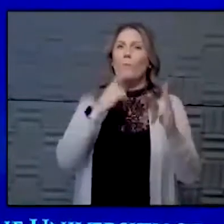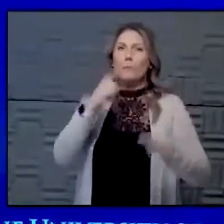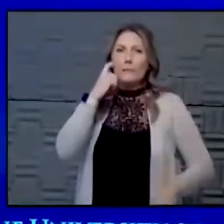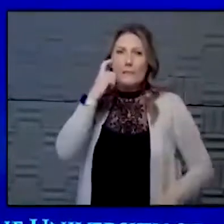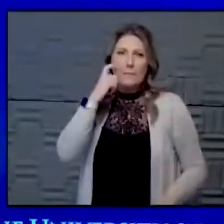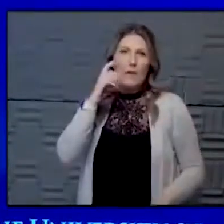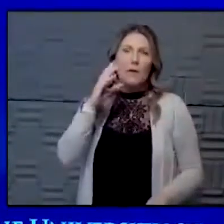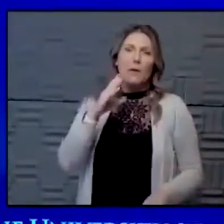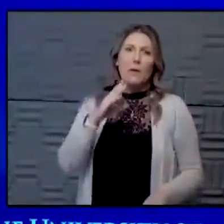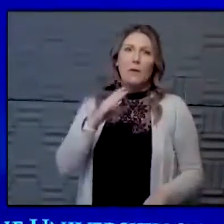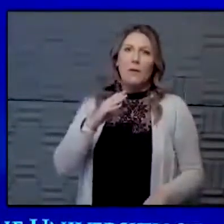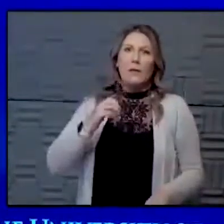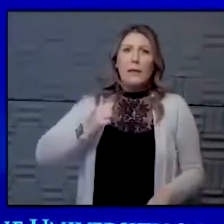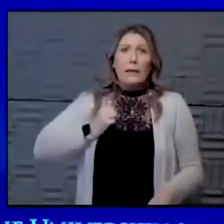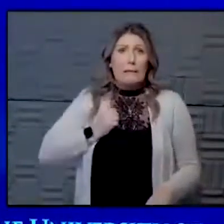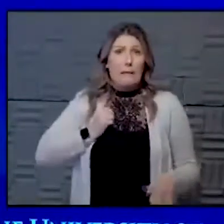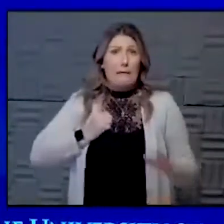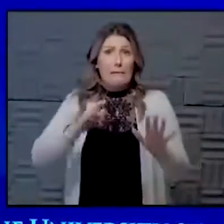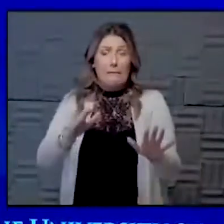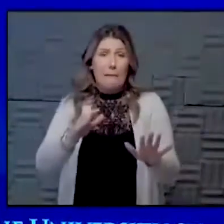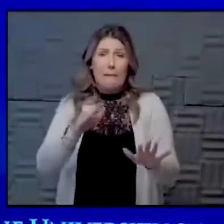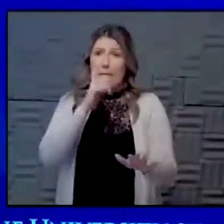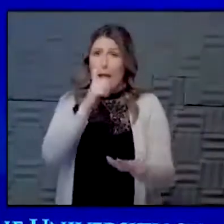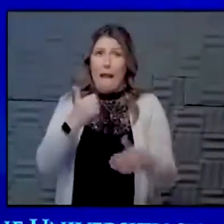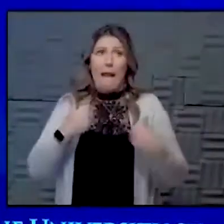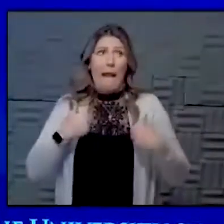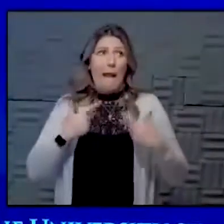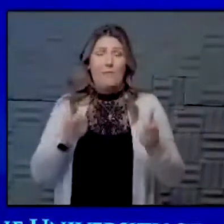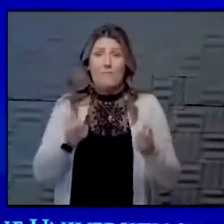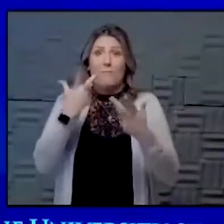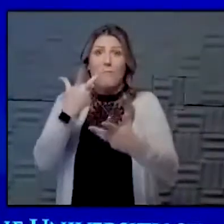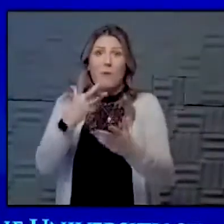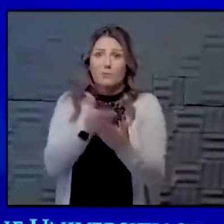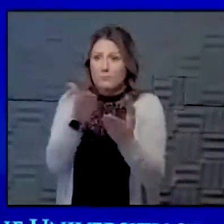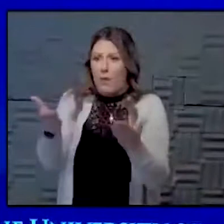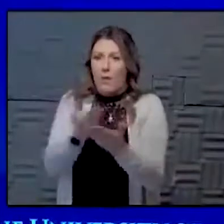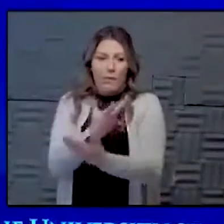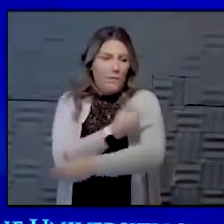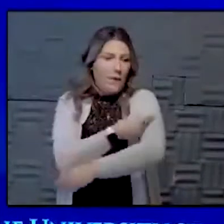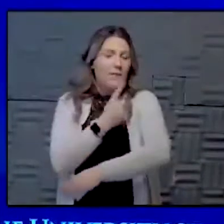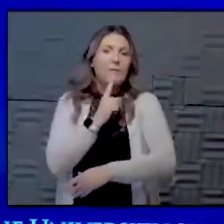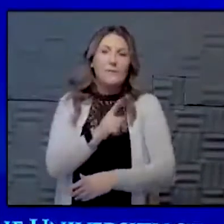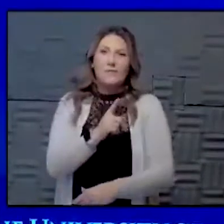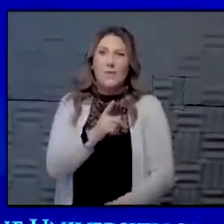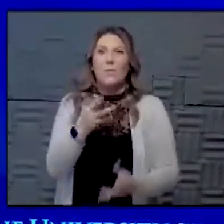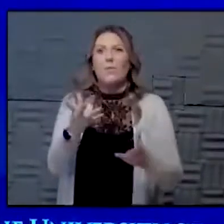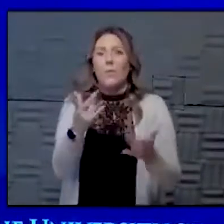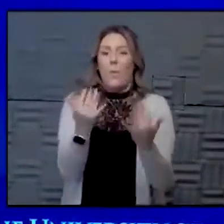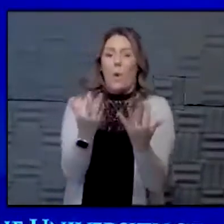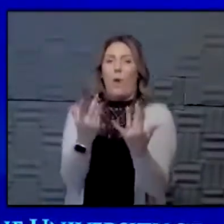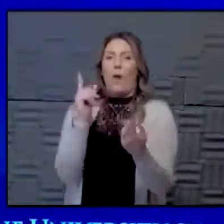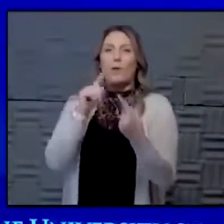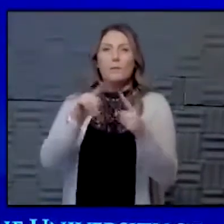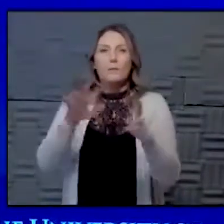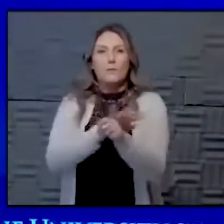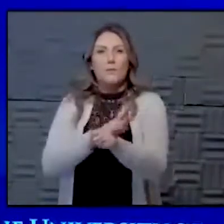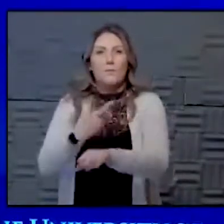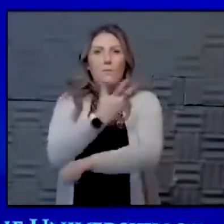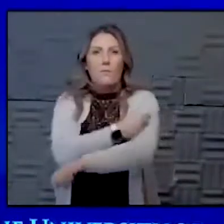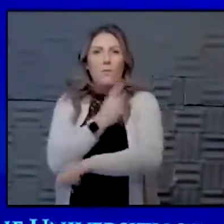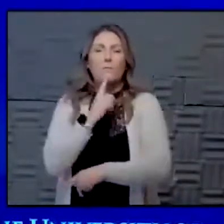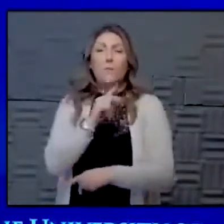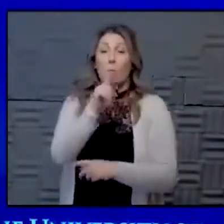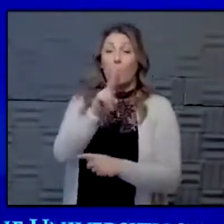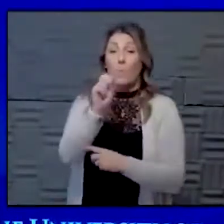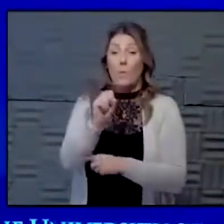suspect Canada will open up. Canada's behind us on vaccination. They just didn't have as many vaccines, so I think they've been a little bit more reluctant until they have more people vaccinated. The U.S. and England have done a pretty